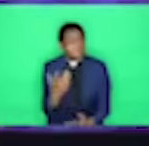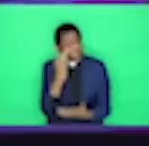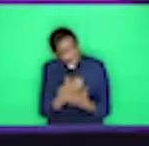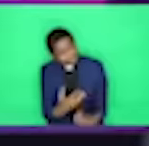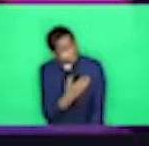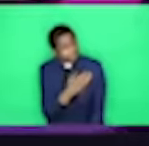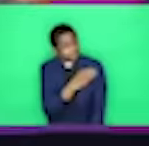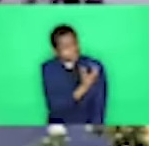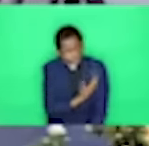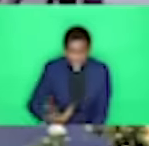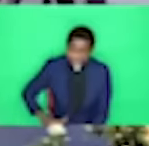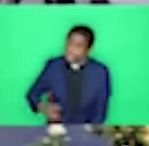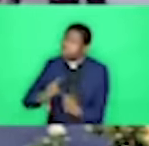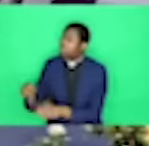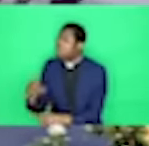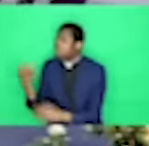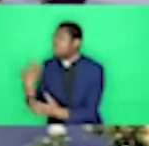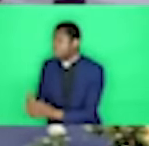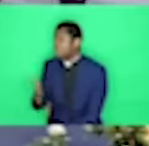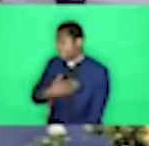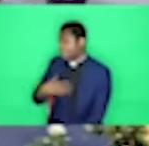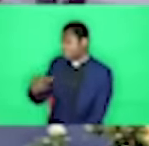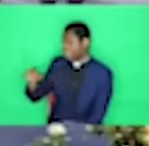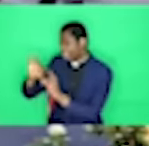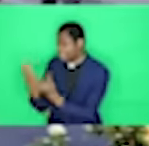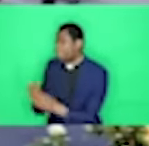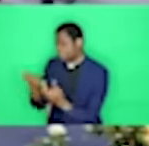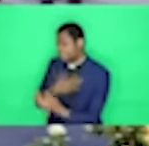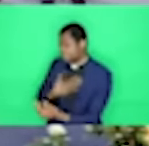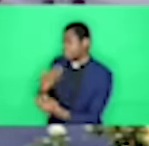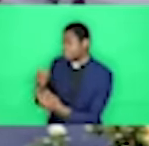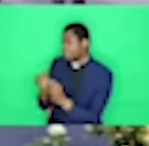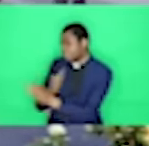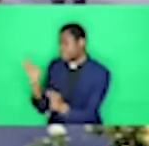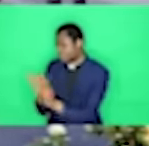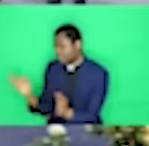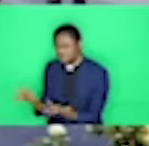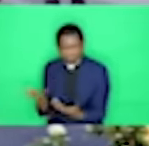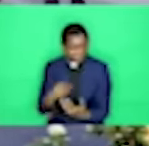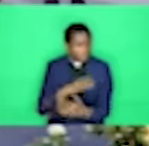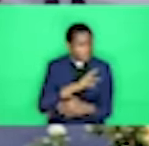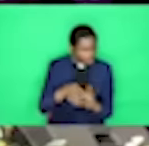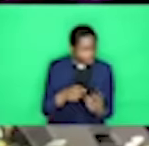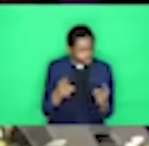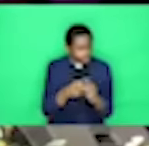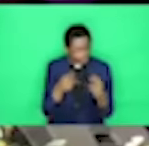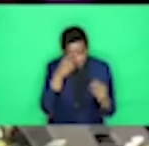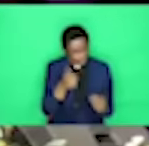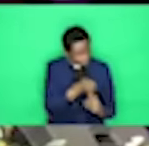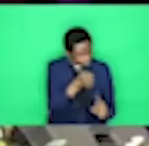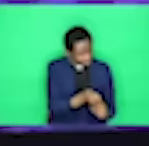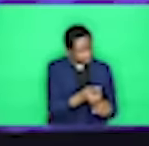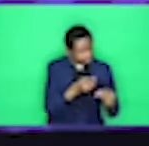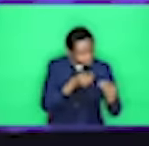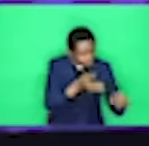Yeah. No discipline. He said, when you're coming up on the panel, he said, you're not here to a chair, no, the SSOY, any the SSOY, said, you're not here,